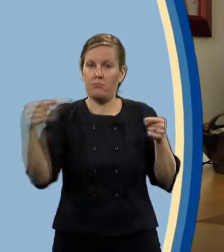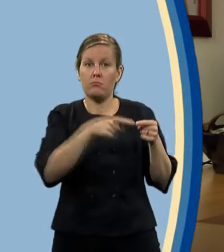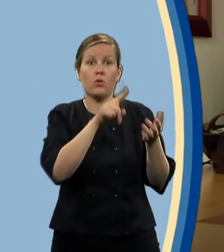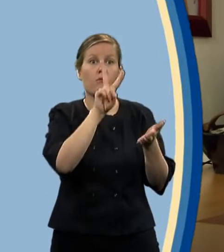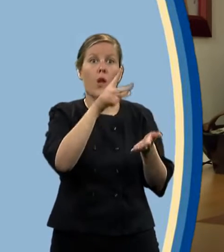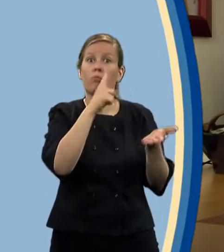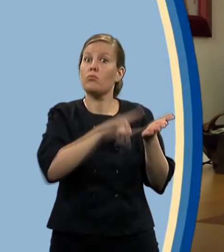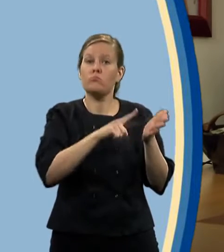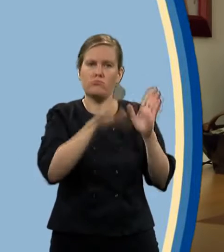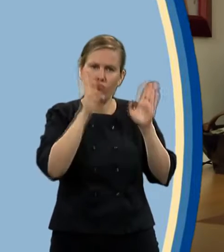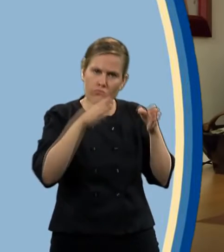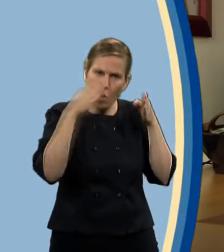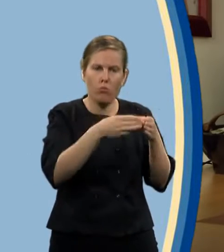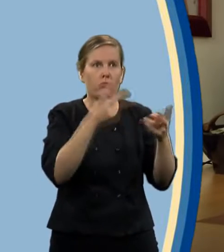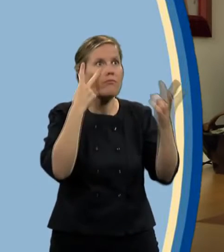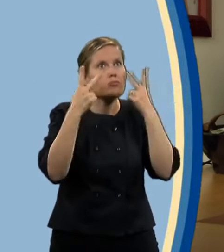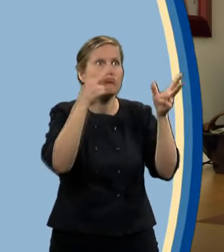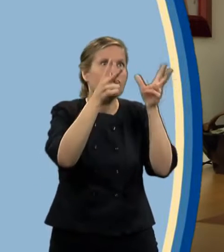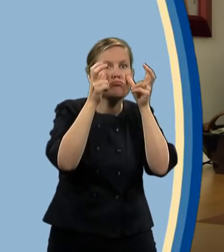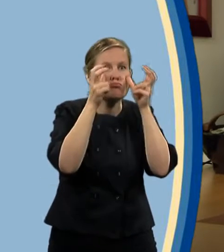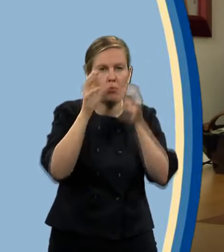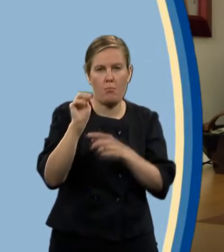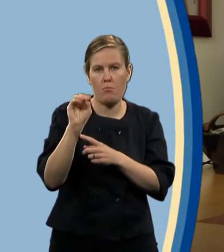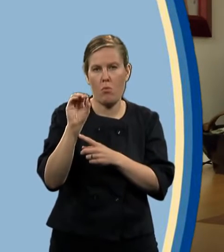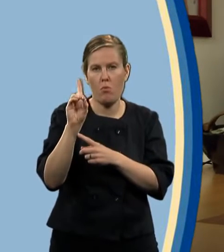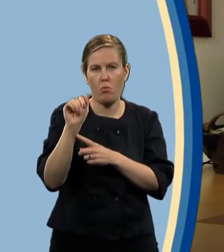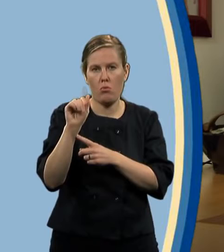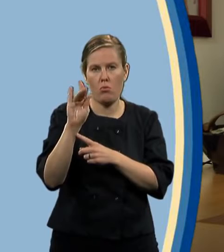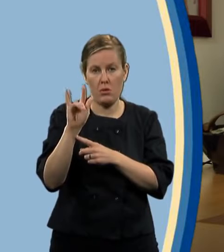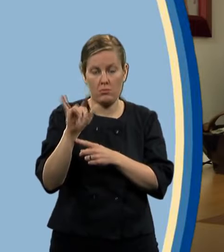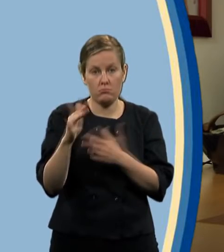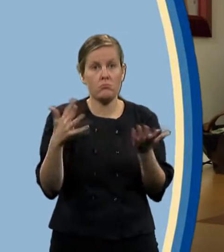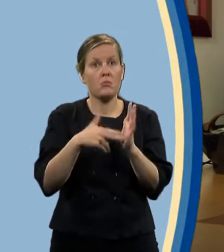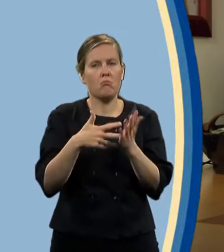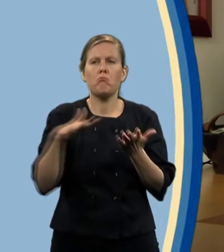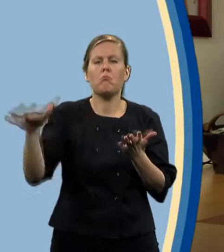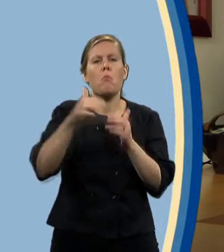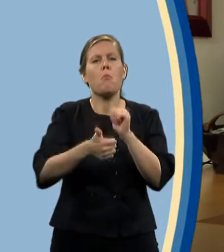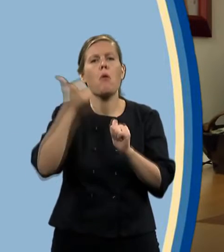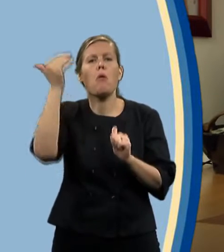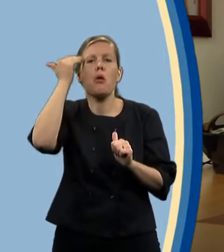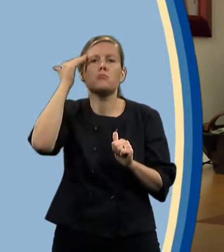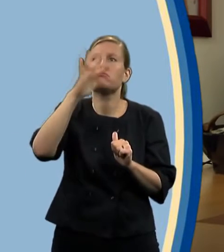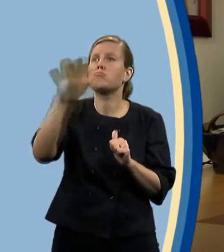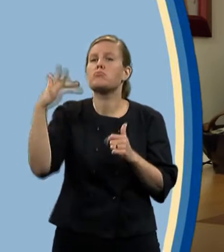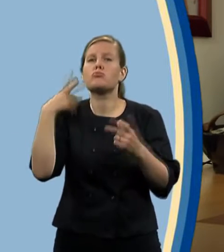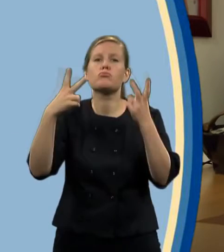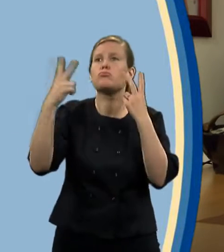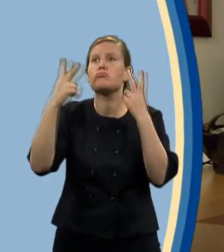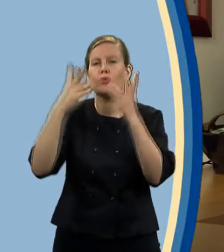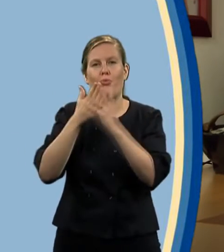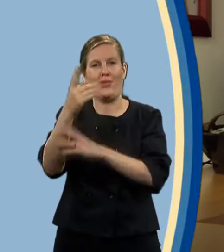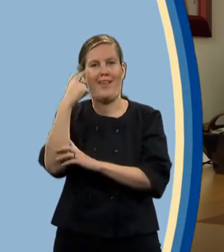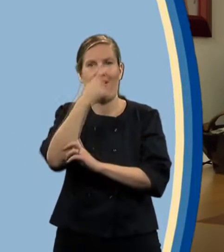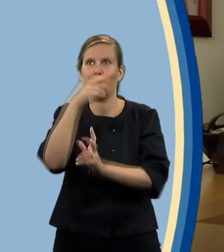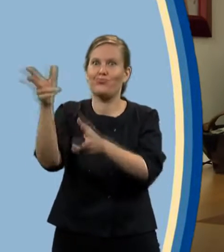BL2 is focused on the visual modality. It's focused on what happens when the lion's share of our knowledge